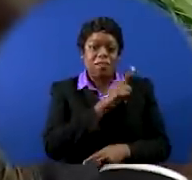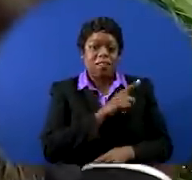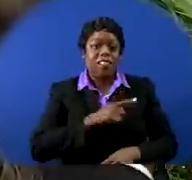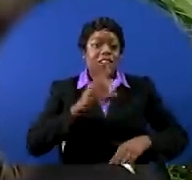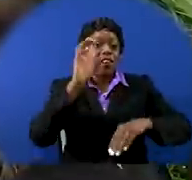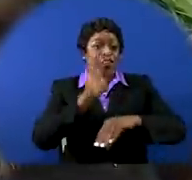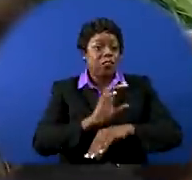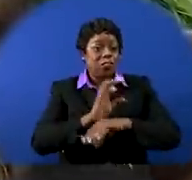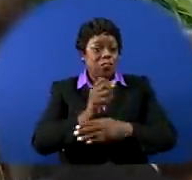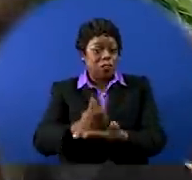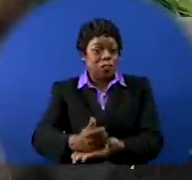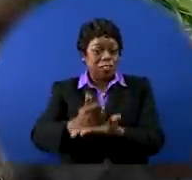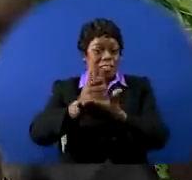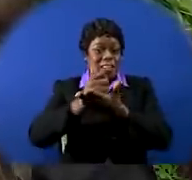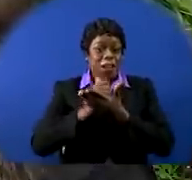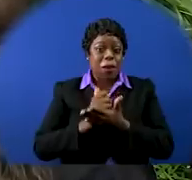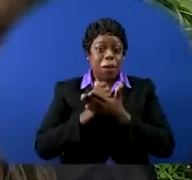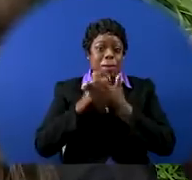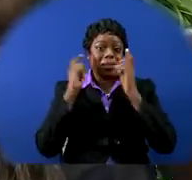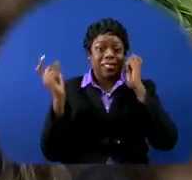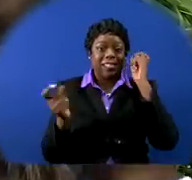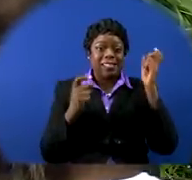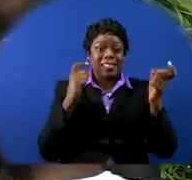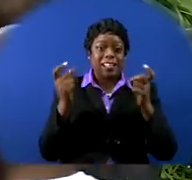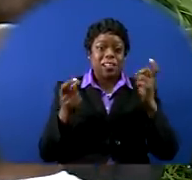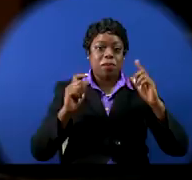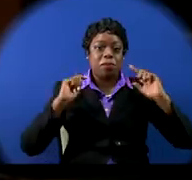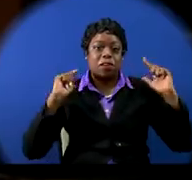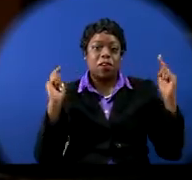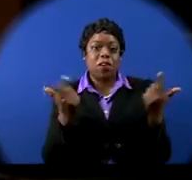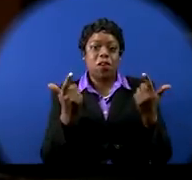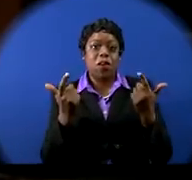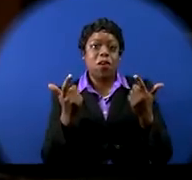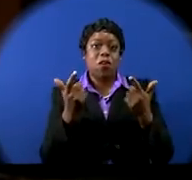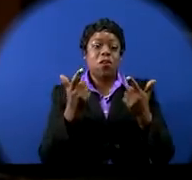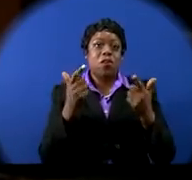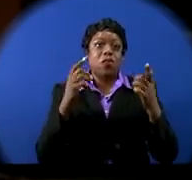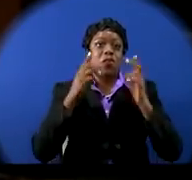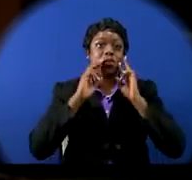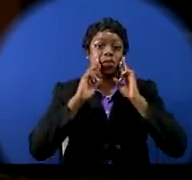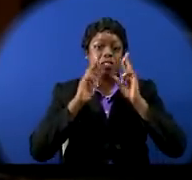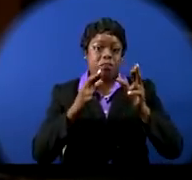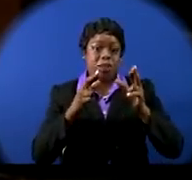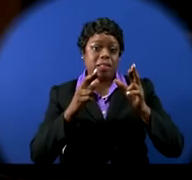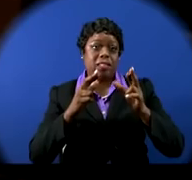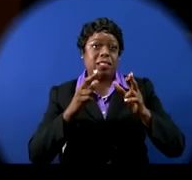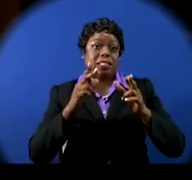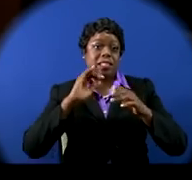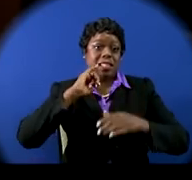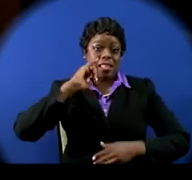help me celebrate all who have responded to the invitation on this Sunday afternoon.